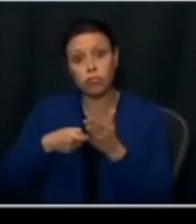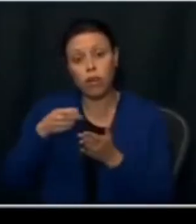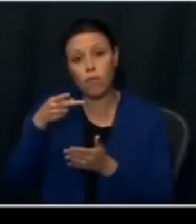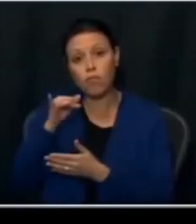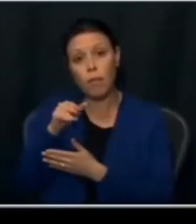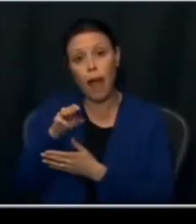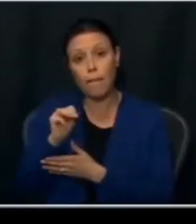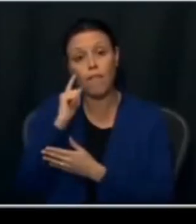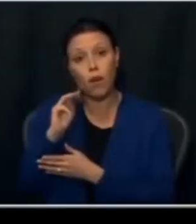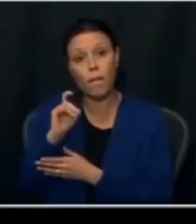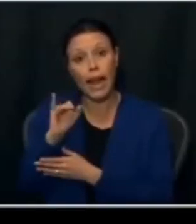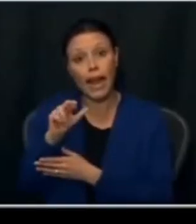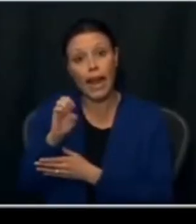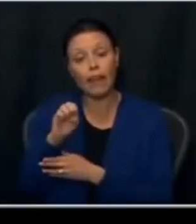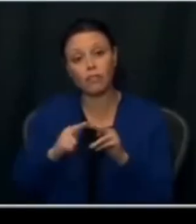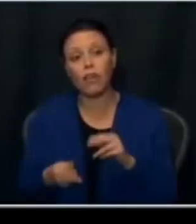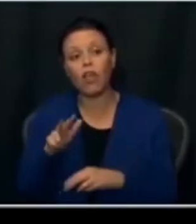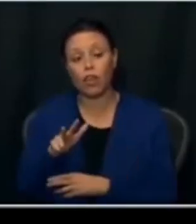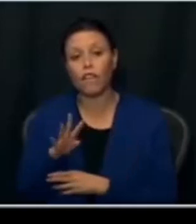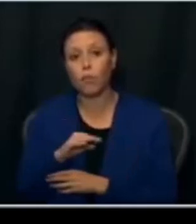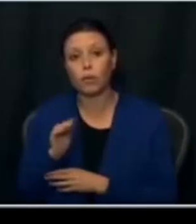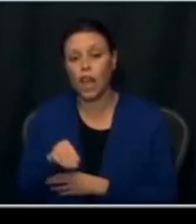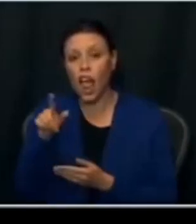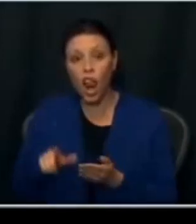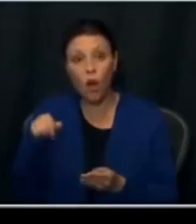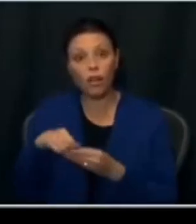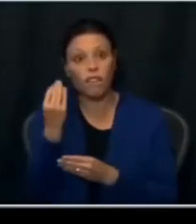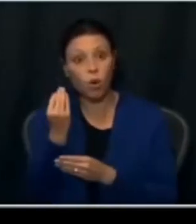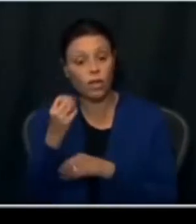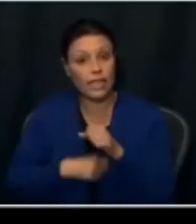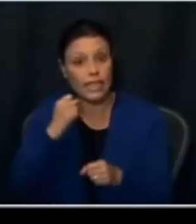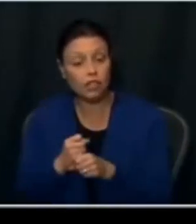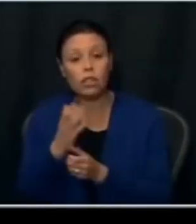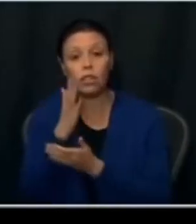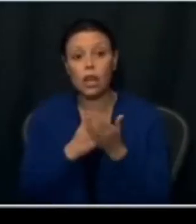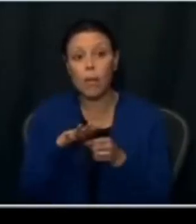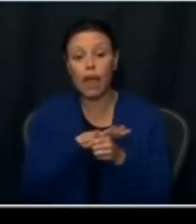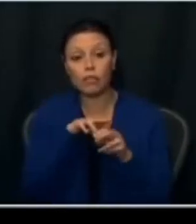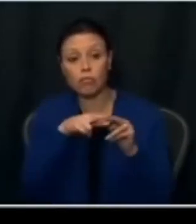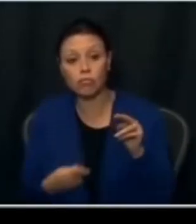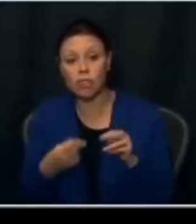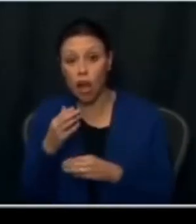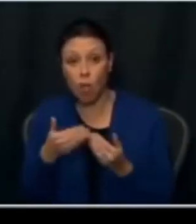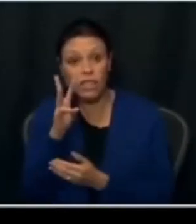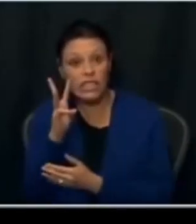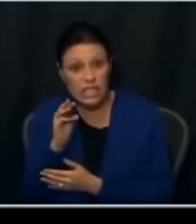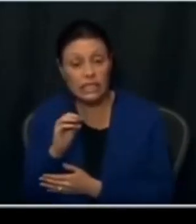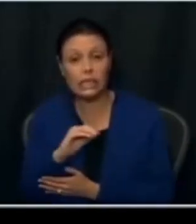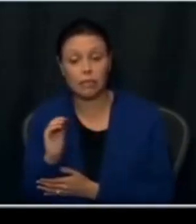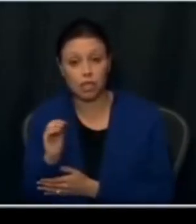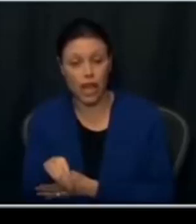by 34%, the lowest in 14 years, and some areas saw declines almost as much as 60%.